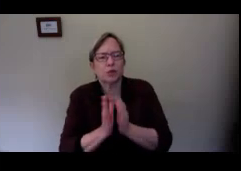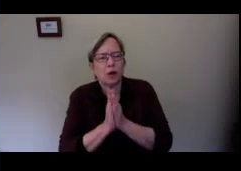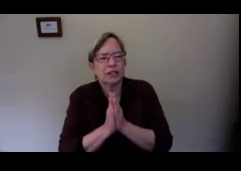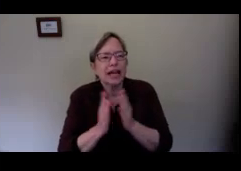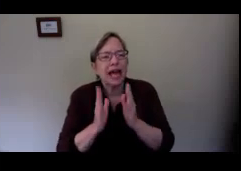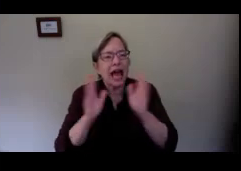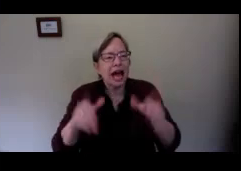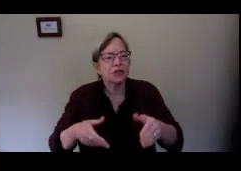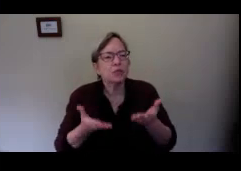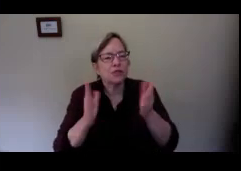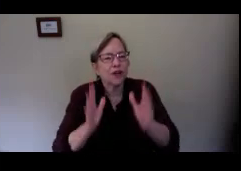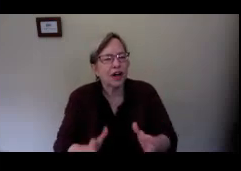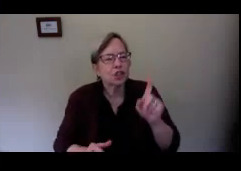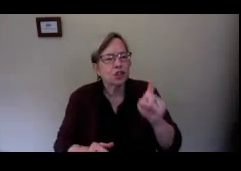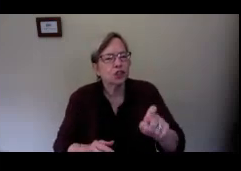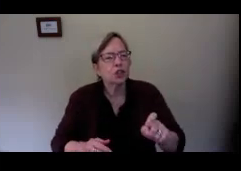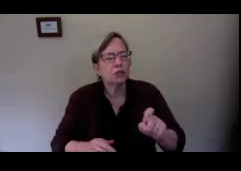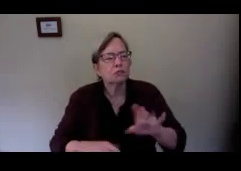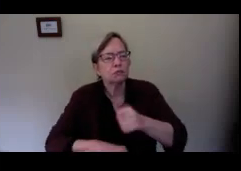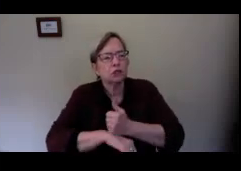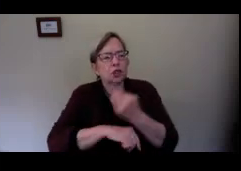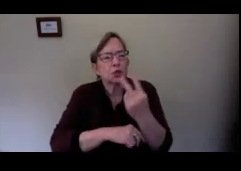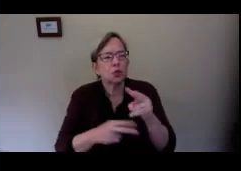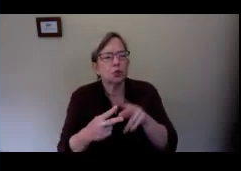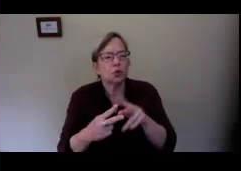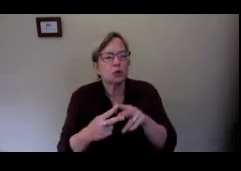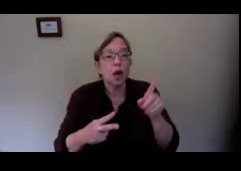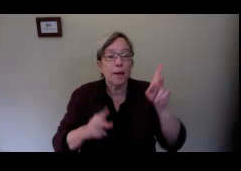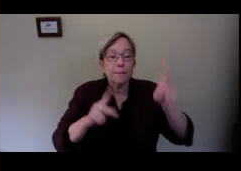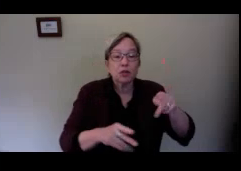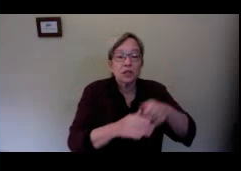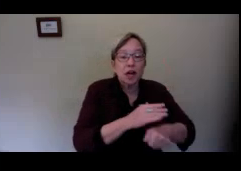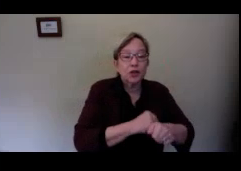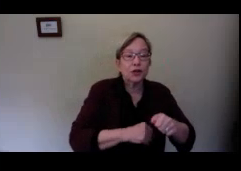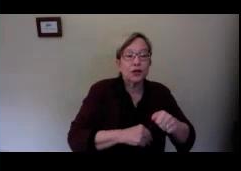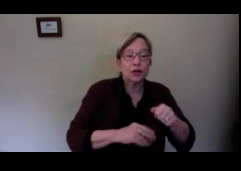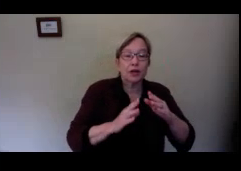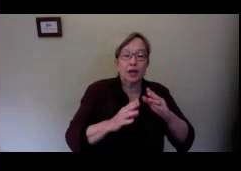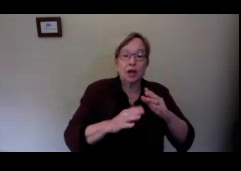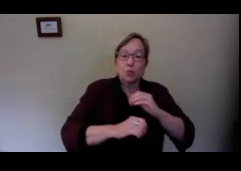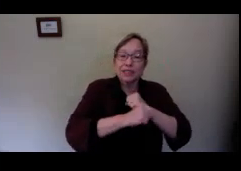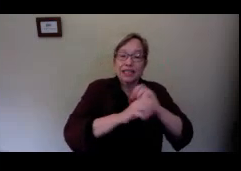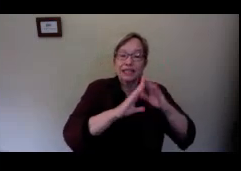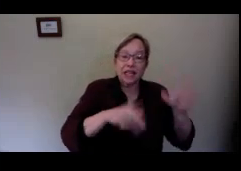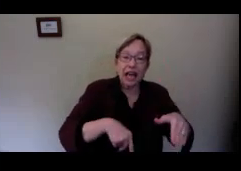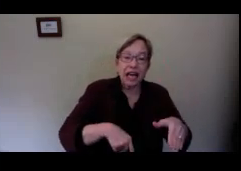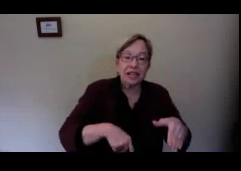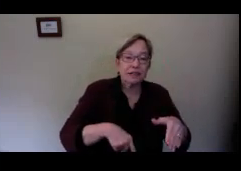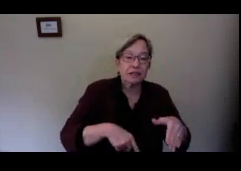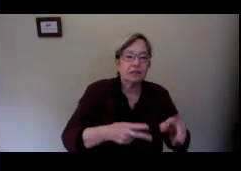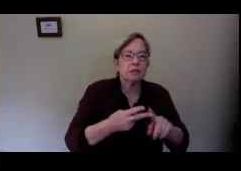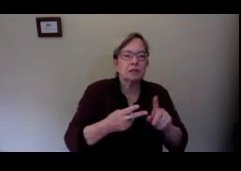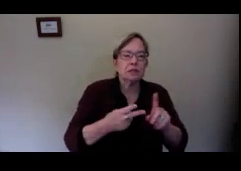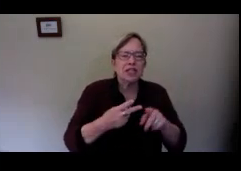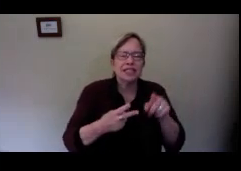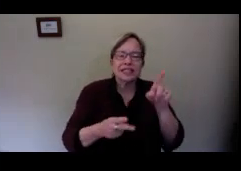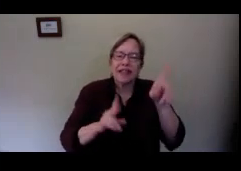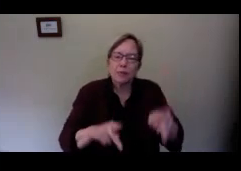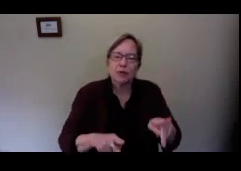the accommodation fall under the protected class of disability? And does that person have a disability-related need for the